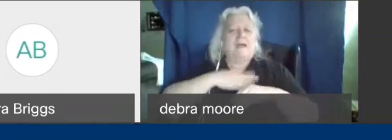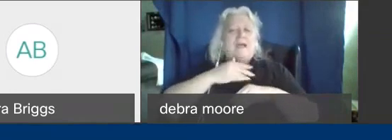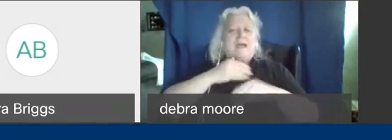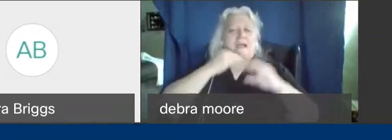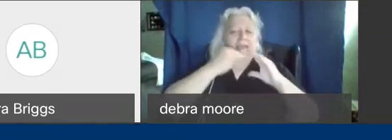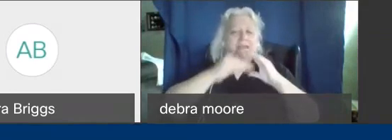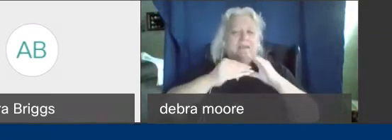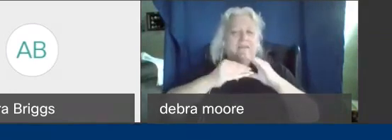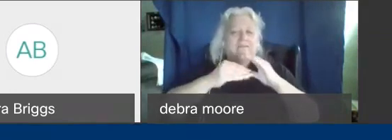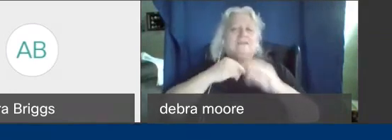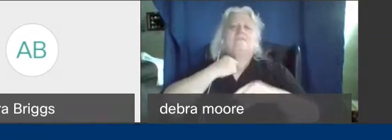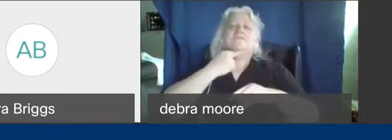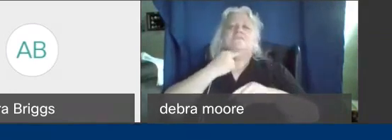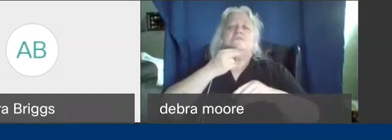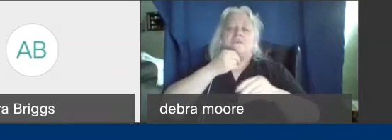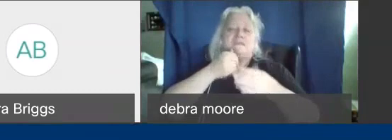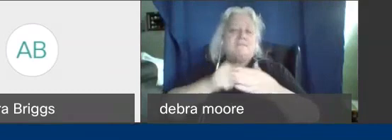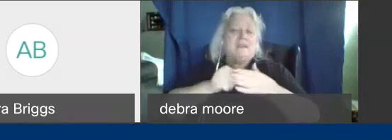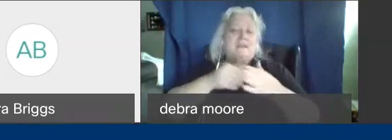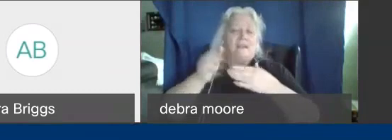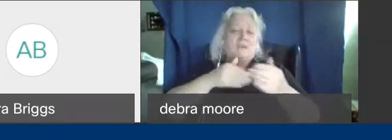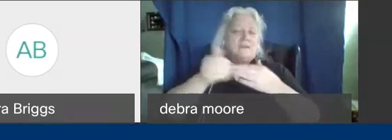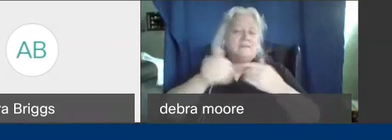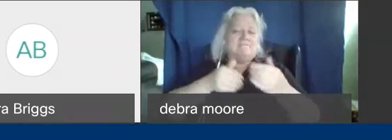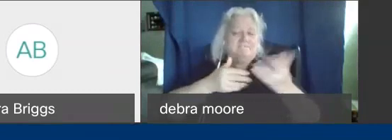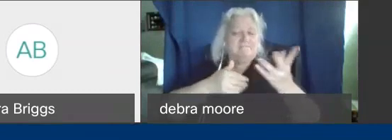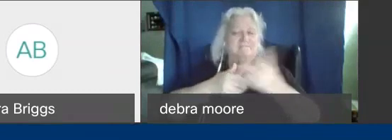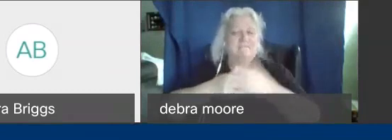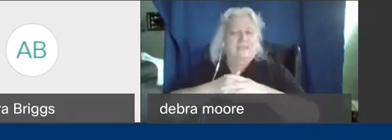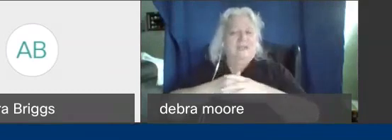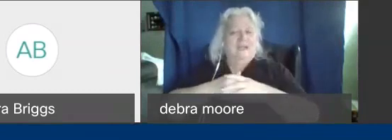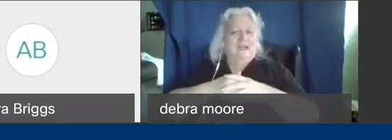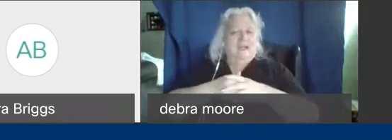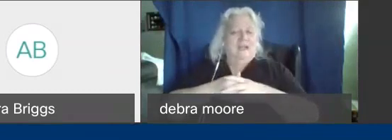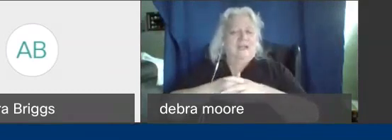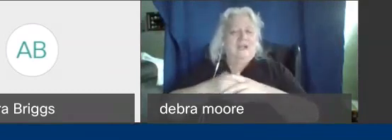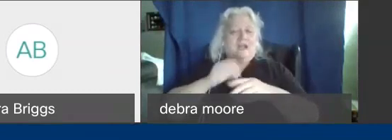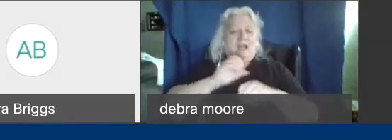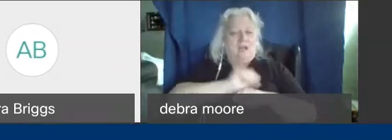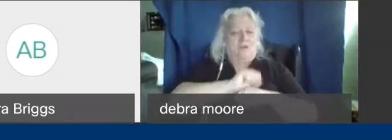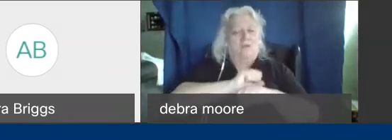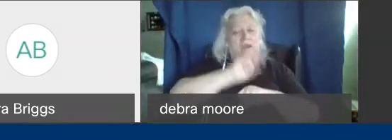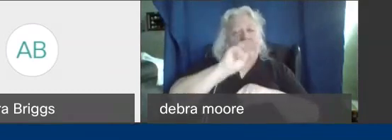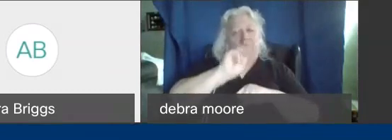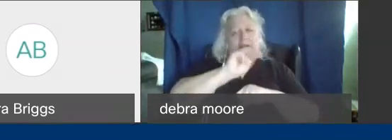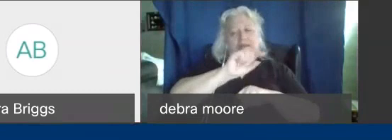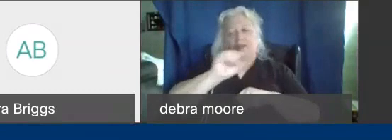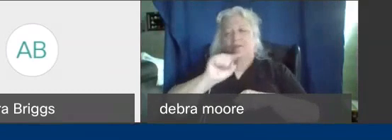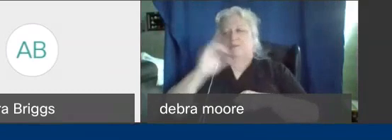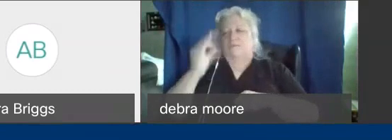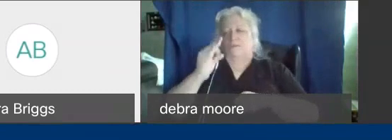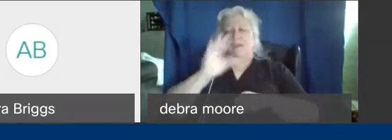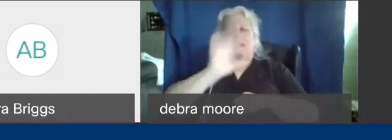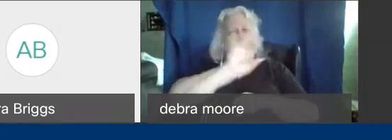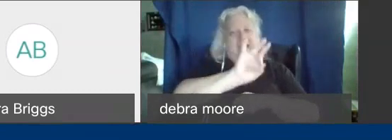leave a voicemail anyways. But I'm very responsive throughout the week. I work Monday through Friday, 8 to 5, so I